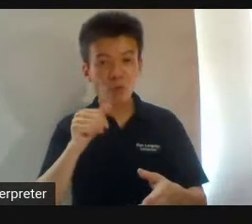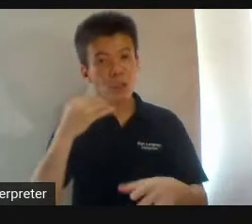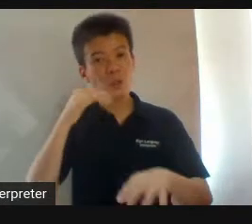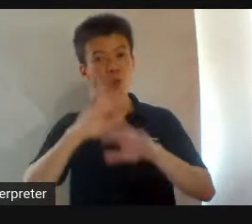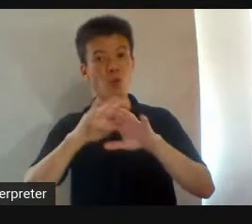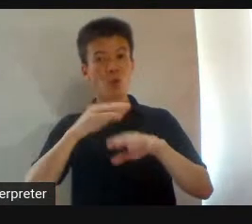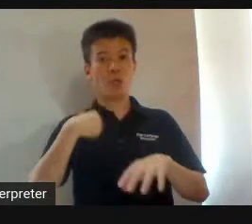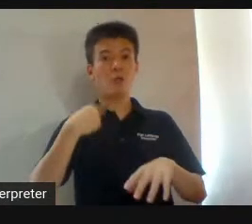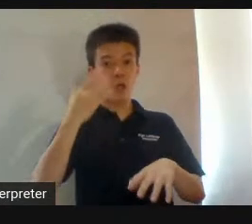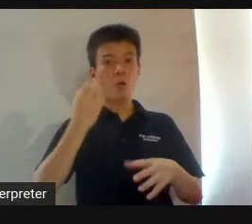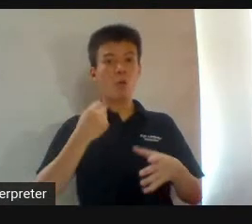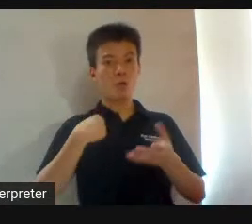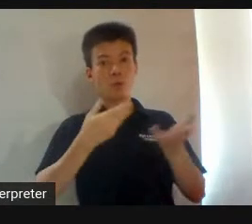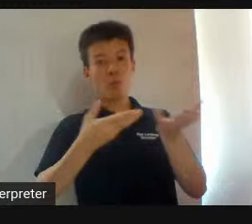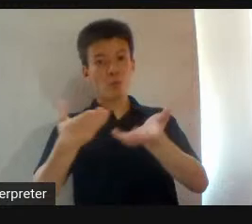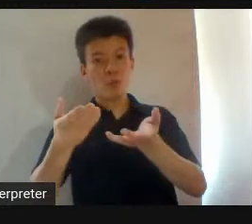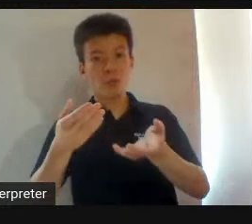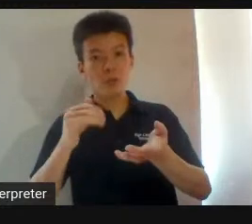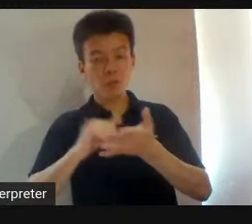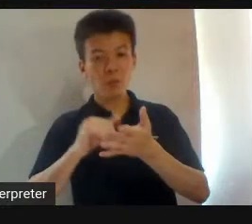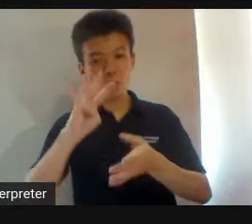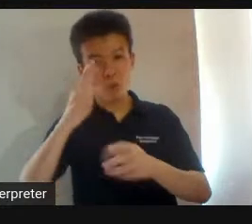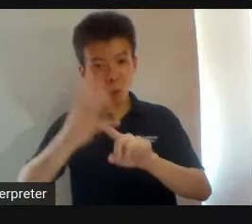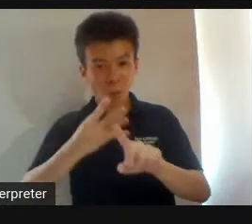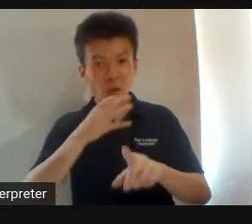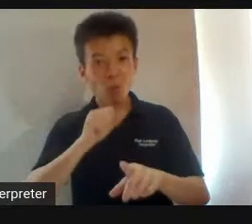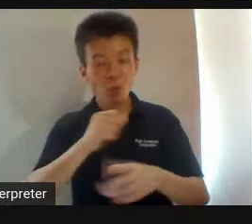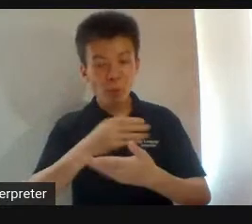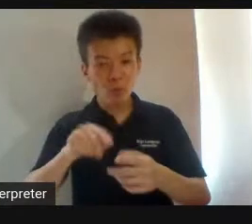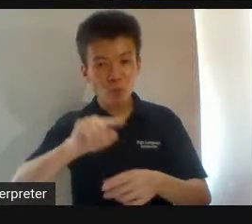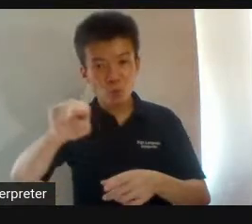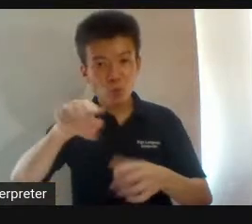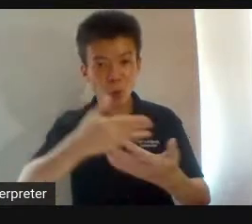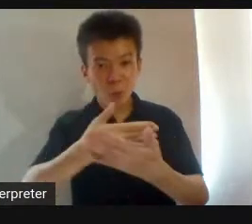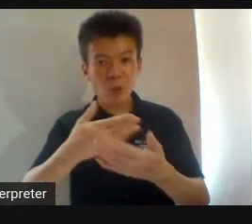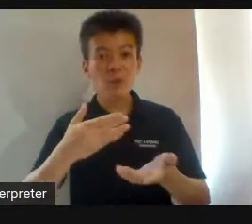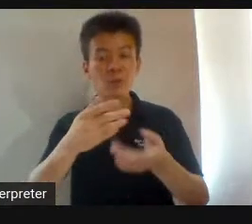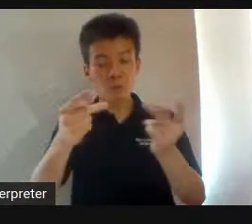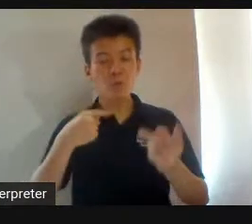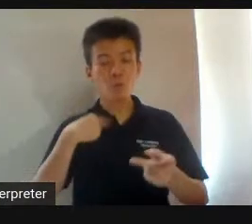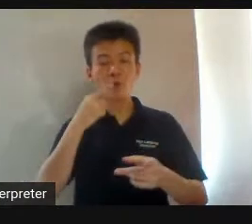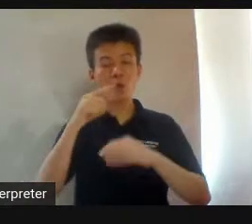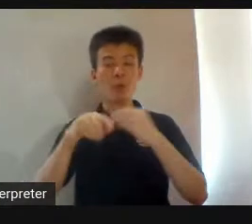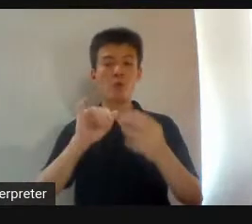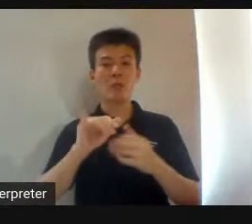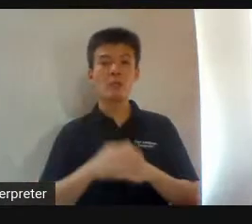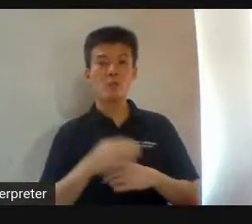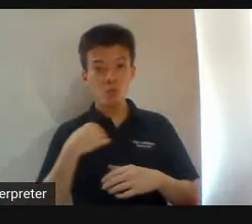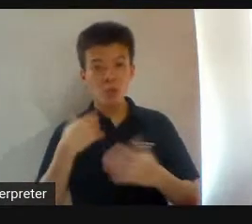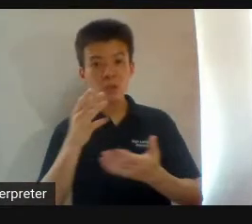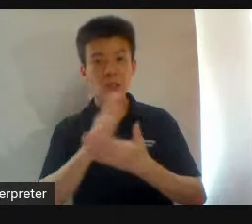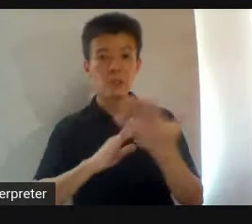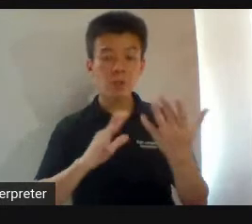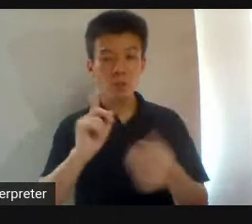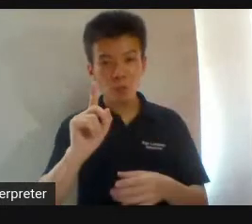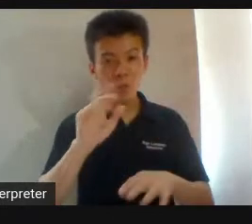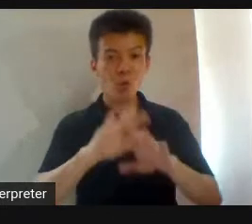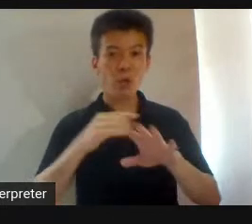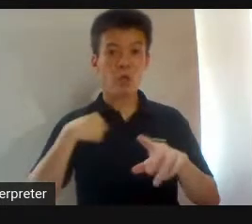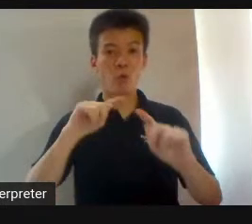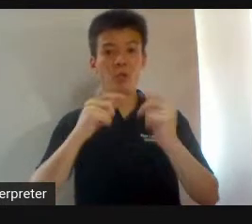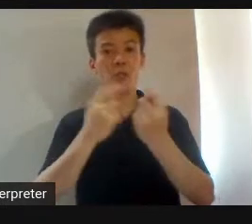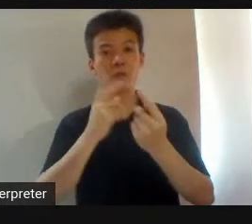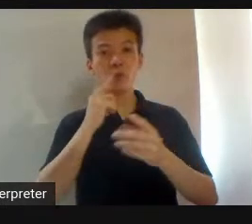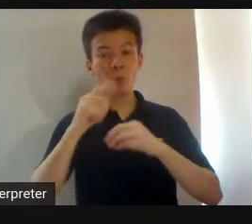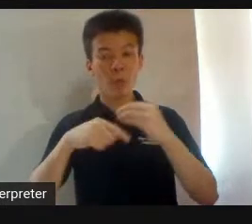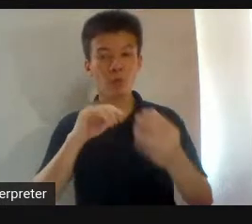and they go, oh, I want to bring my 4-month-old baby to your play. And then we will talk about that. You know, so we have somebody on our team to